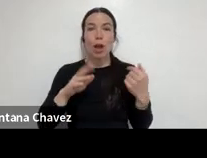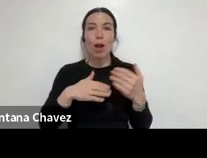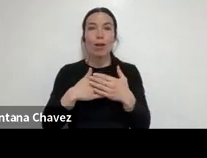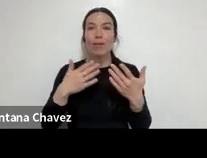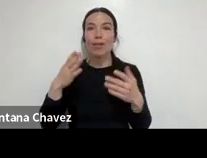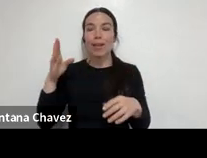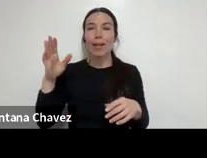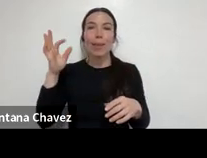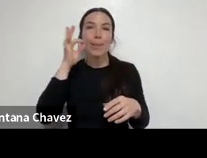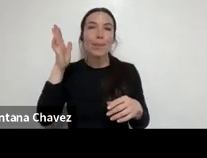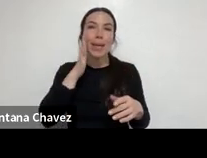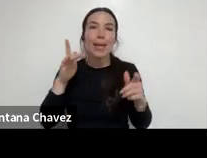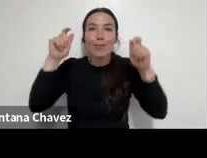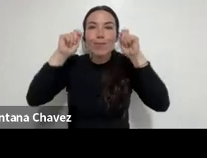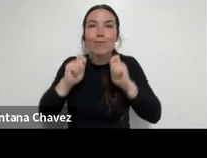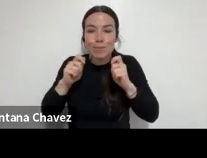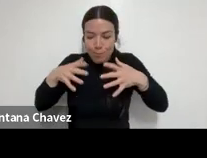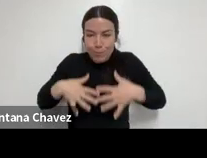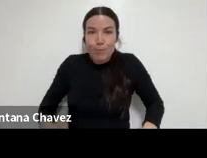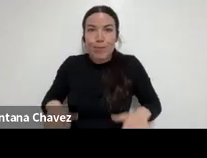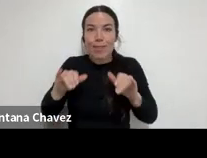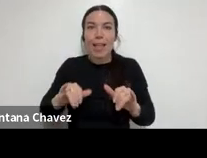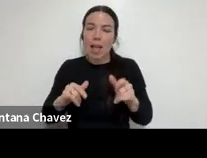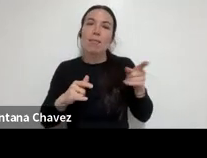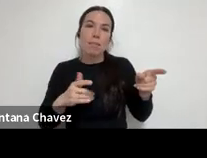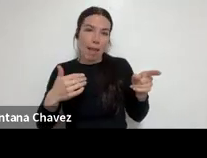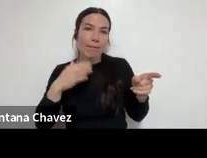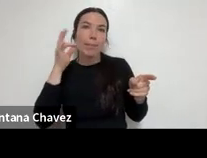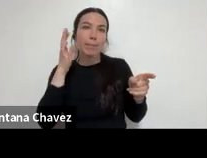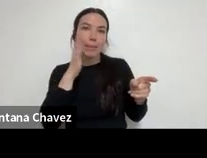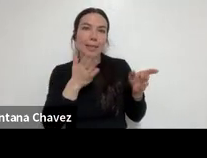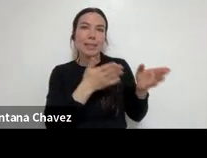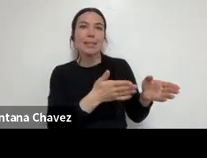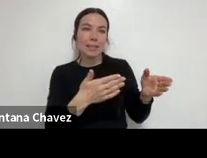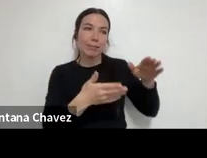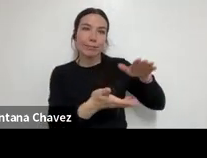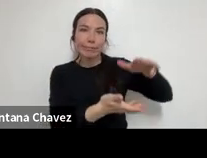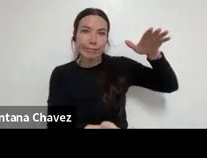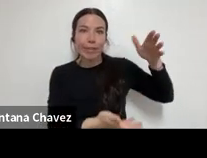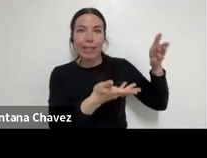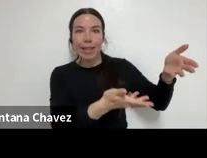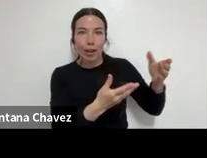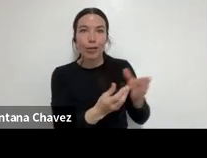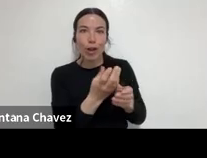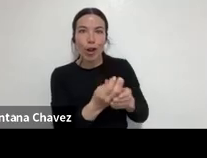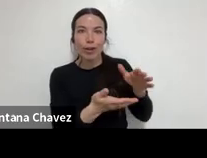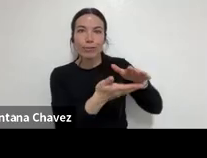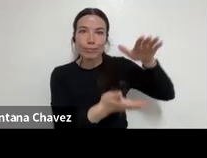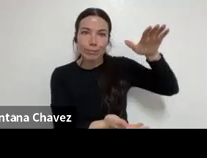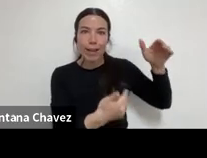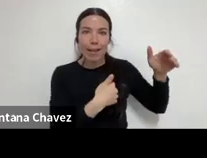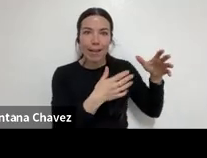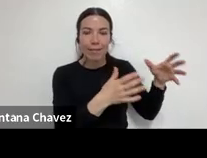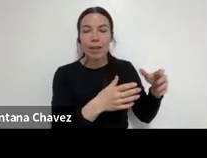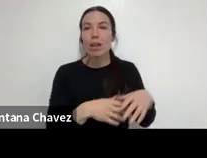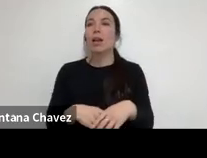beekeeping equipment because we have bees at the bottom of the garden. You will encounter people from the city